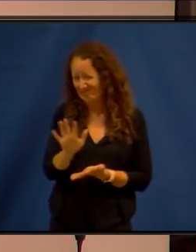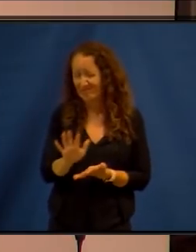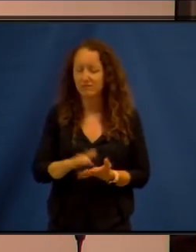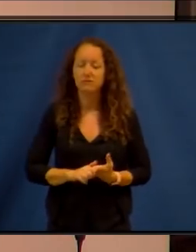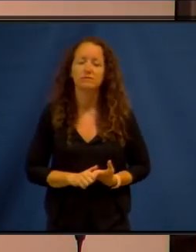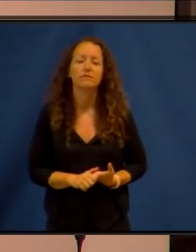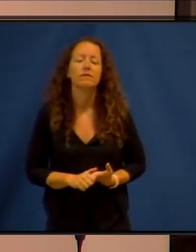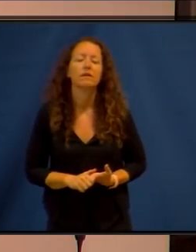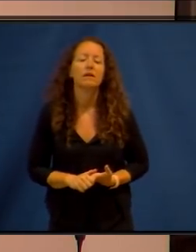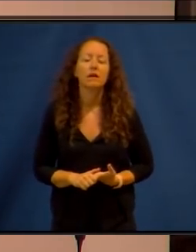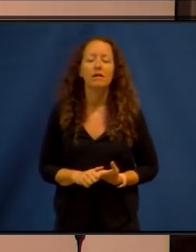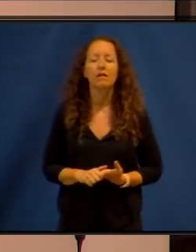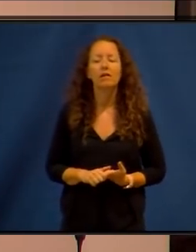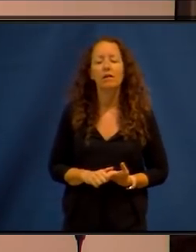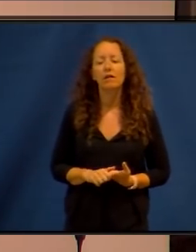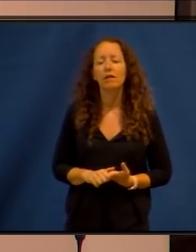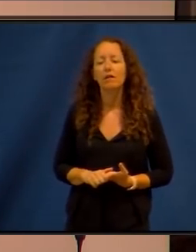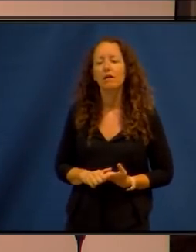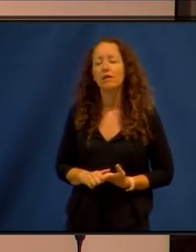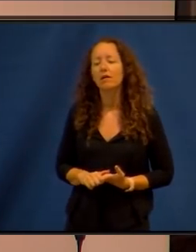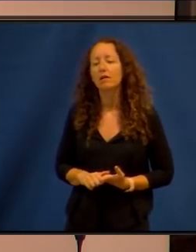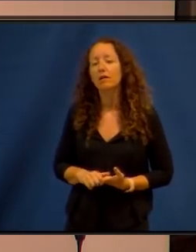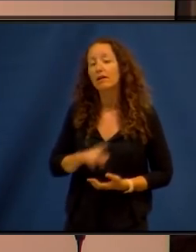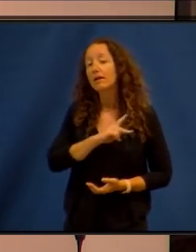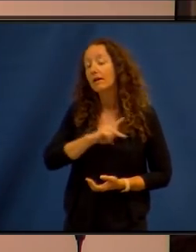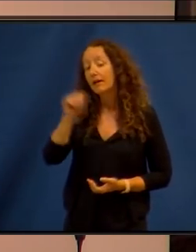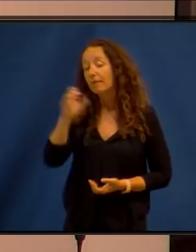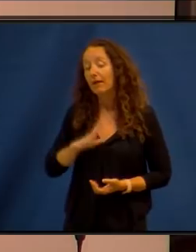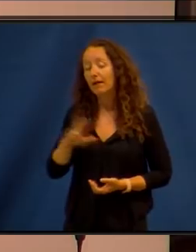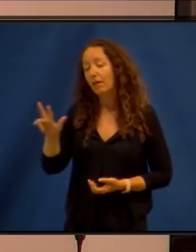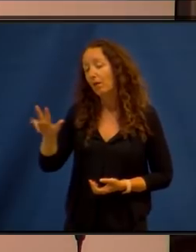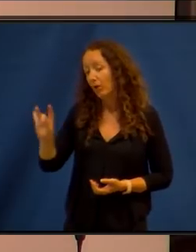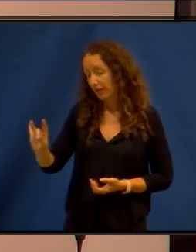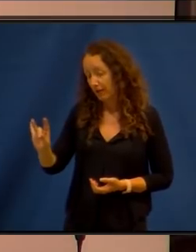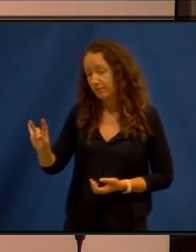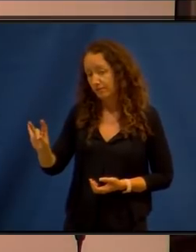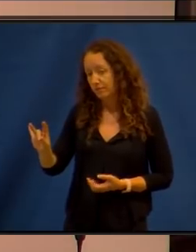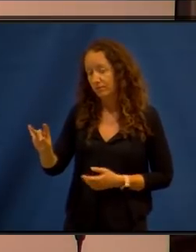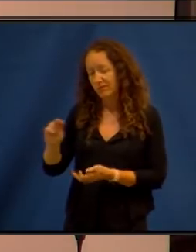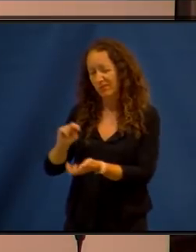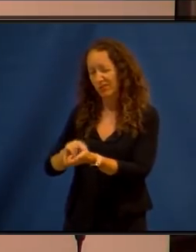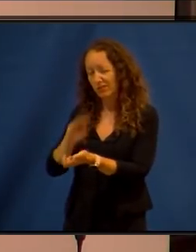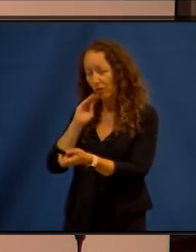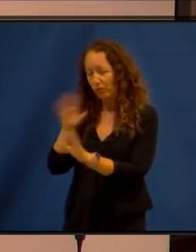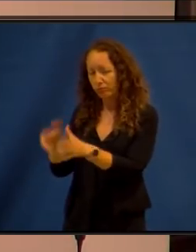we have 38 in Kingman, and we have